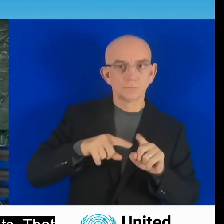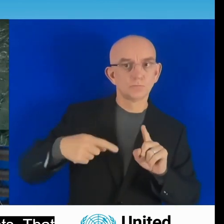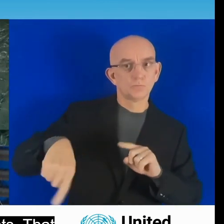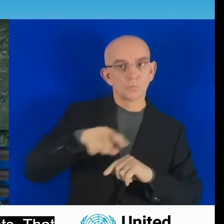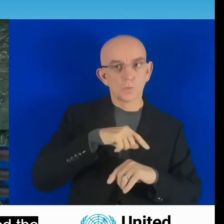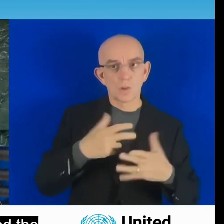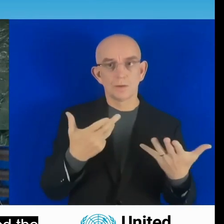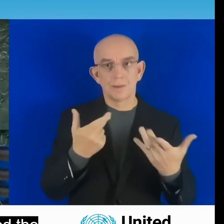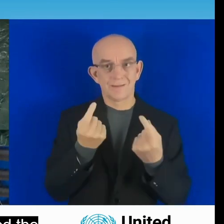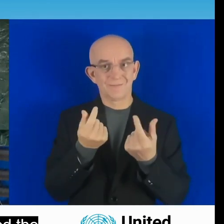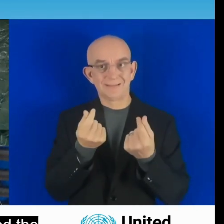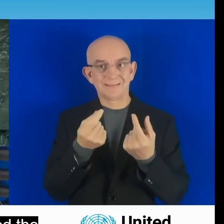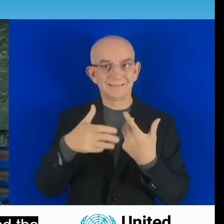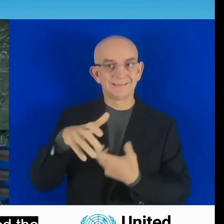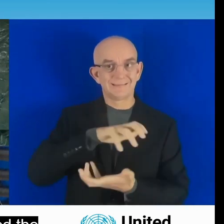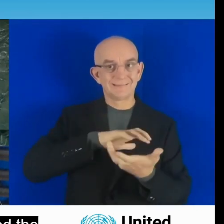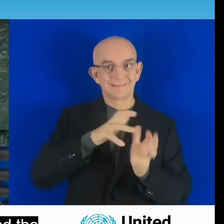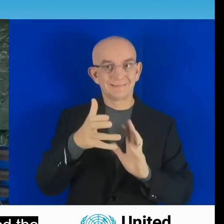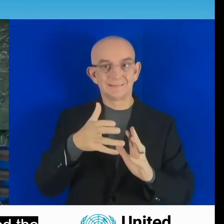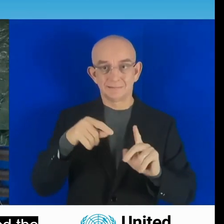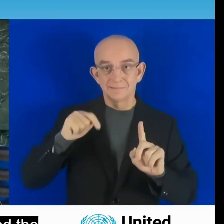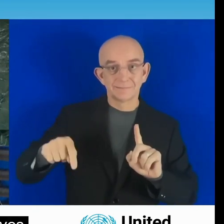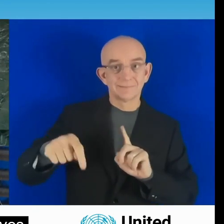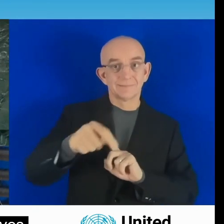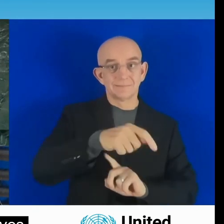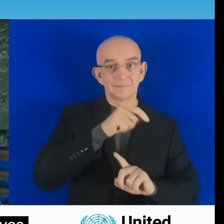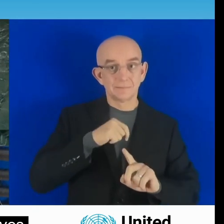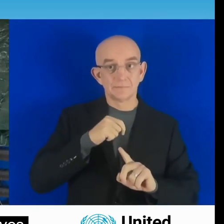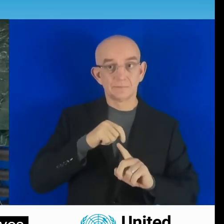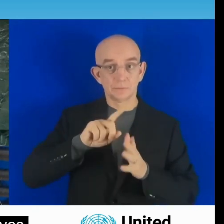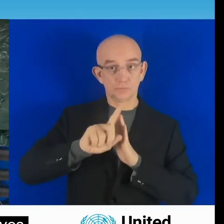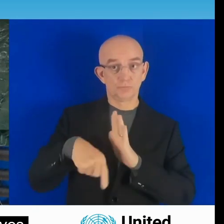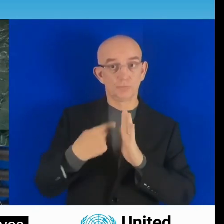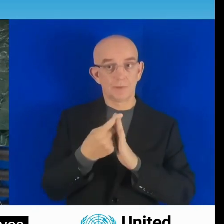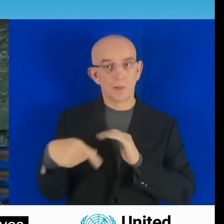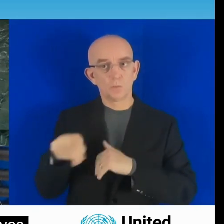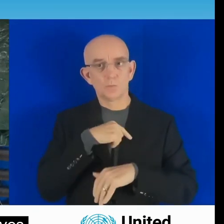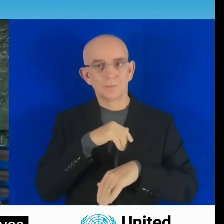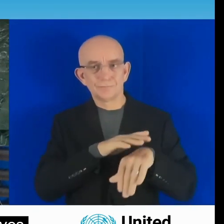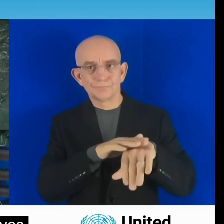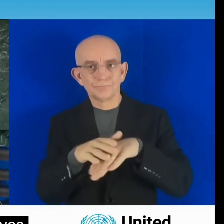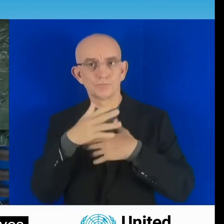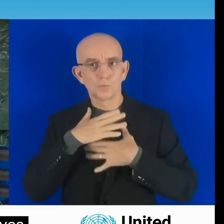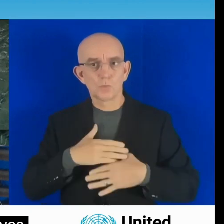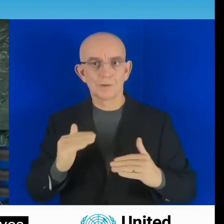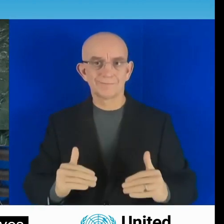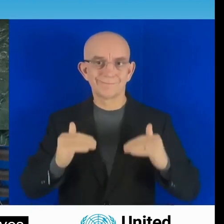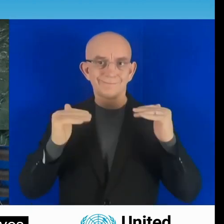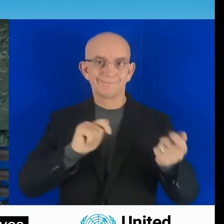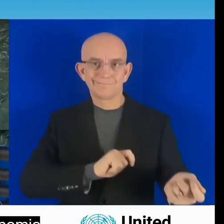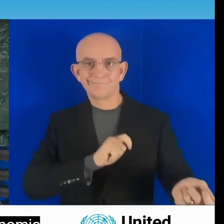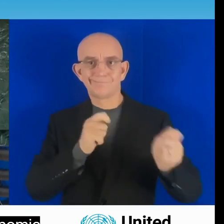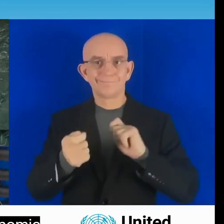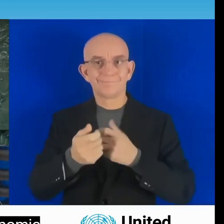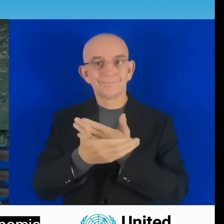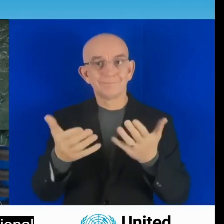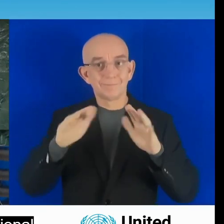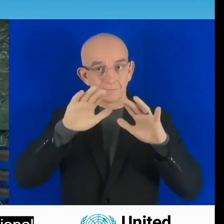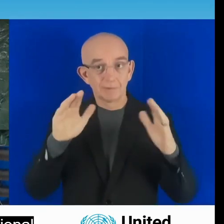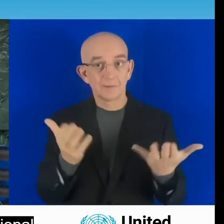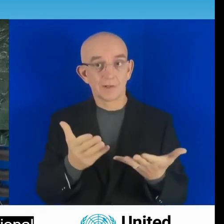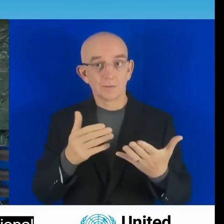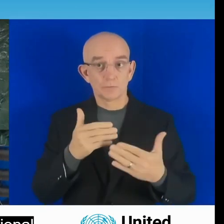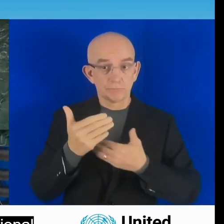accelerated reform of the international financial architecture to be more efficient and more equitable to better respond